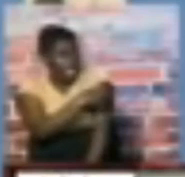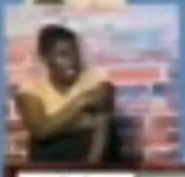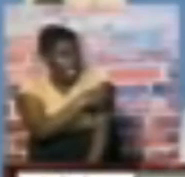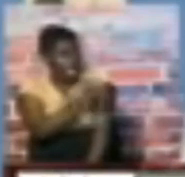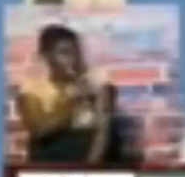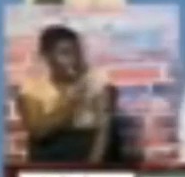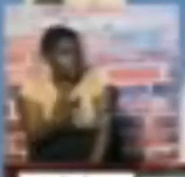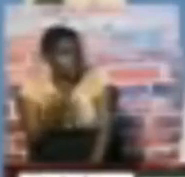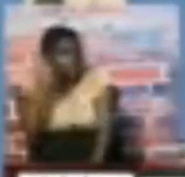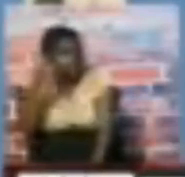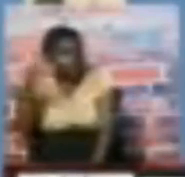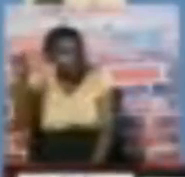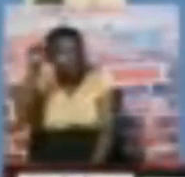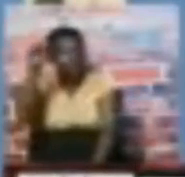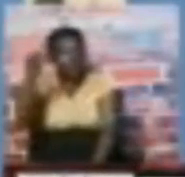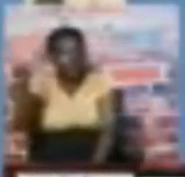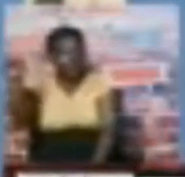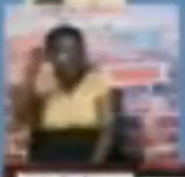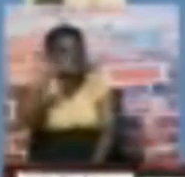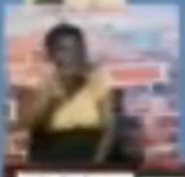for higher and higher salaries